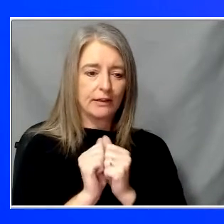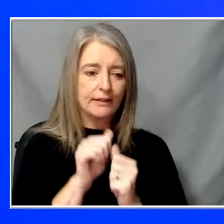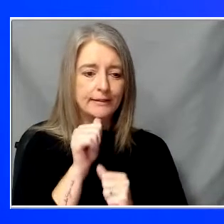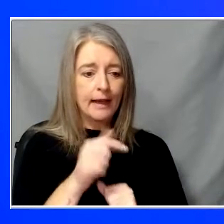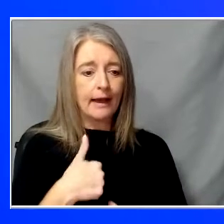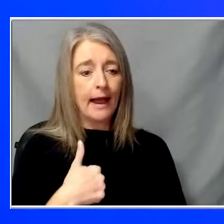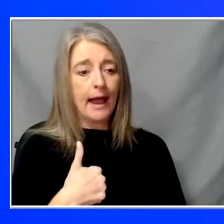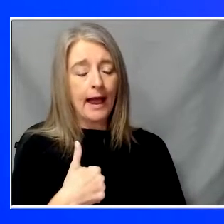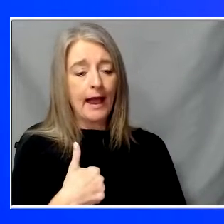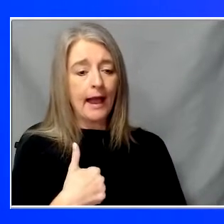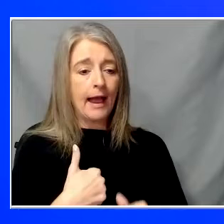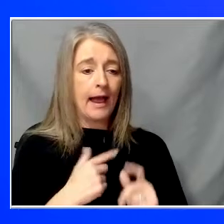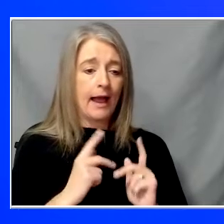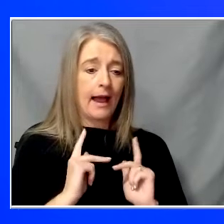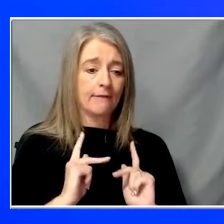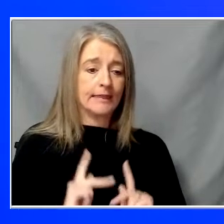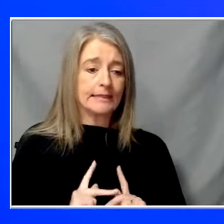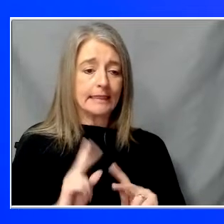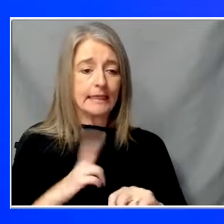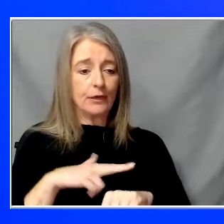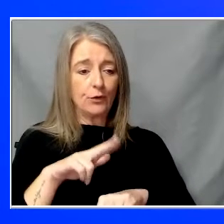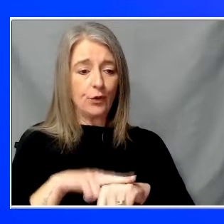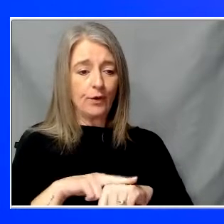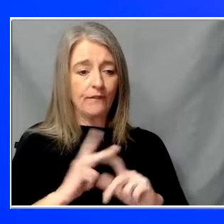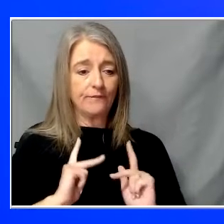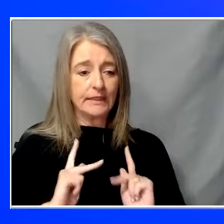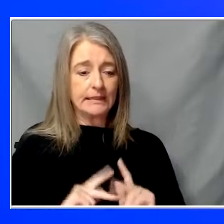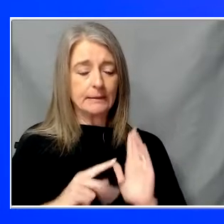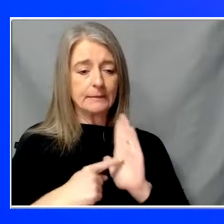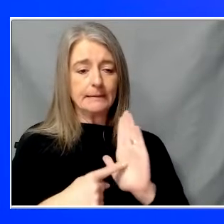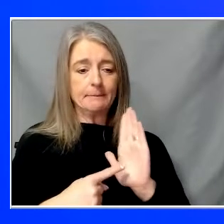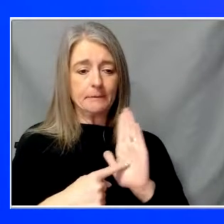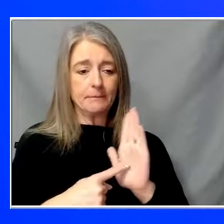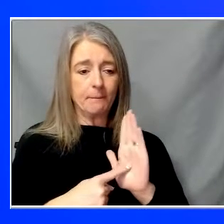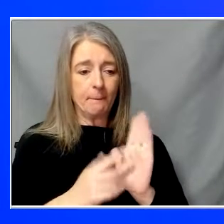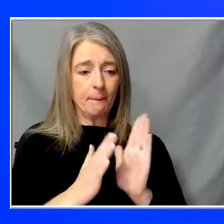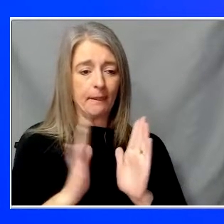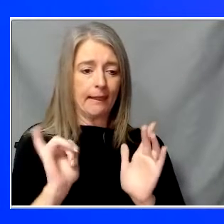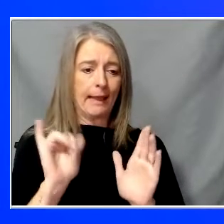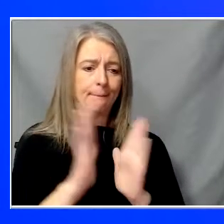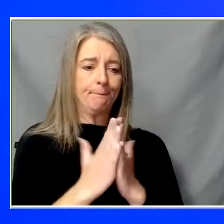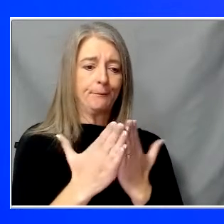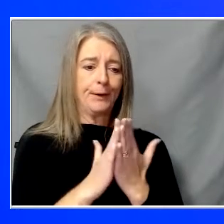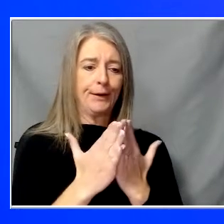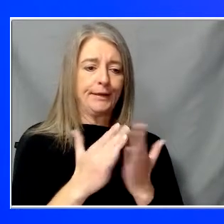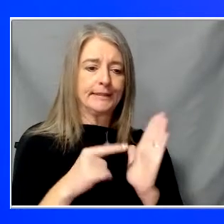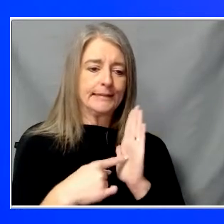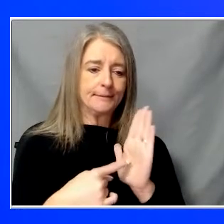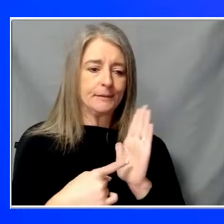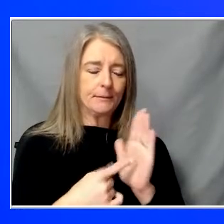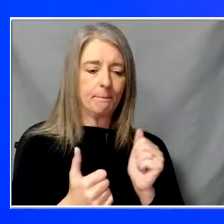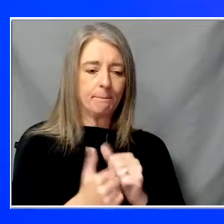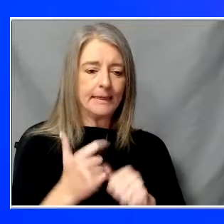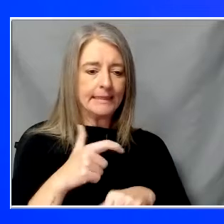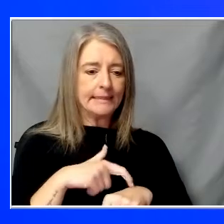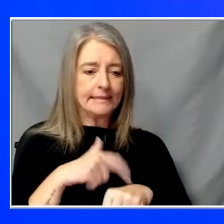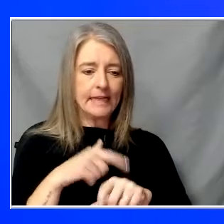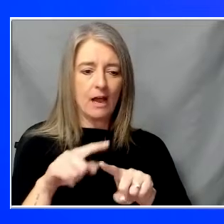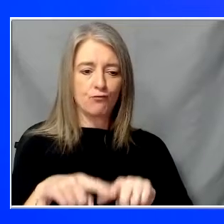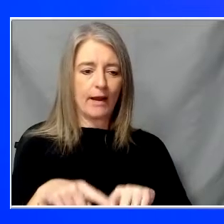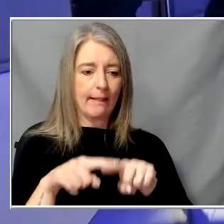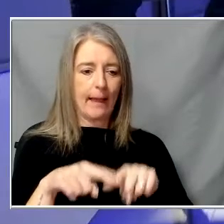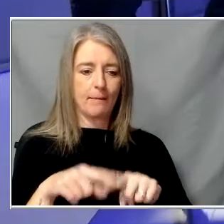I'm physically normal. Physical symptoms, those textbook physical symptoms, many times not reliable for early